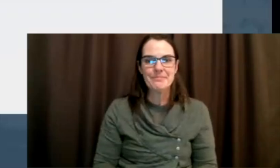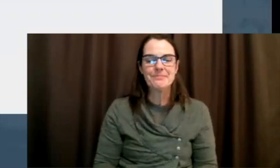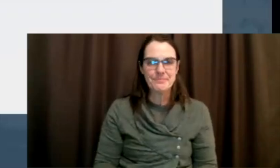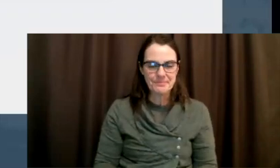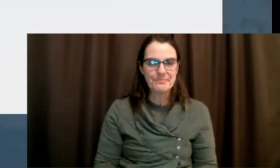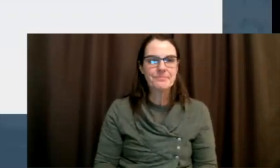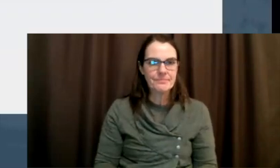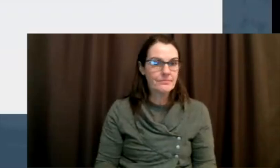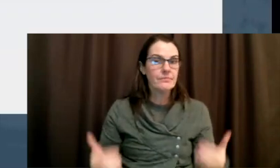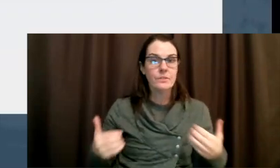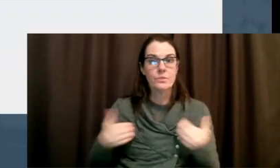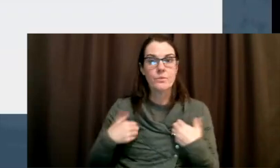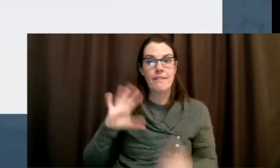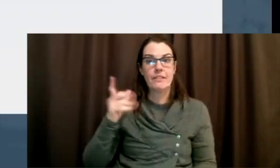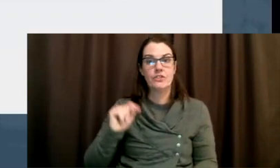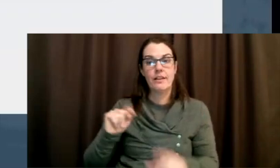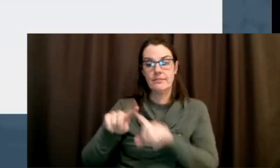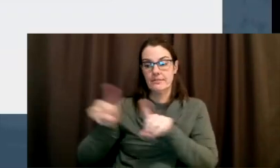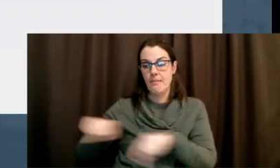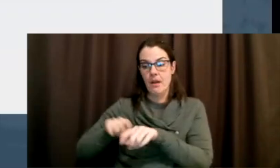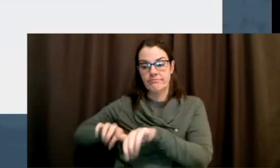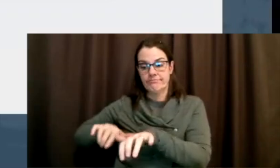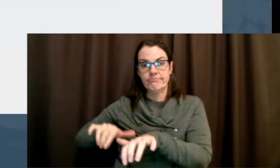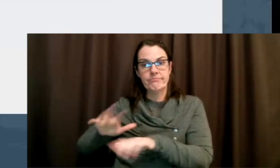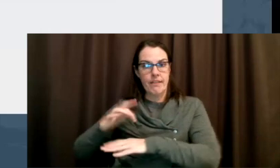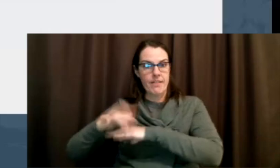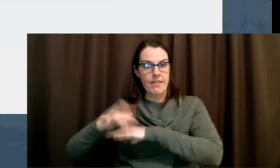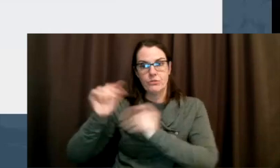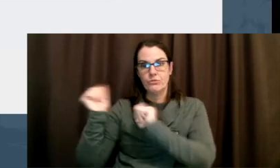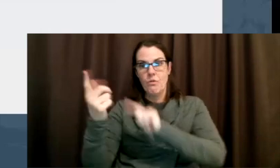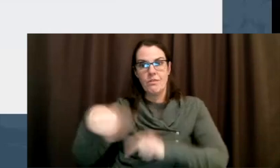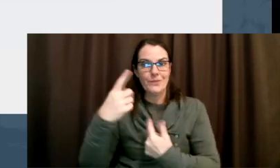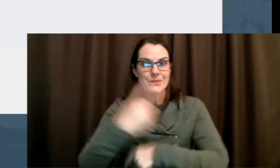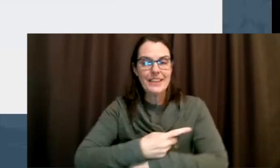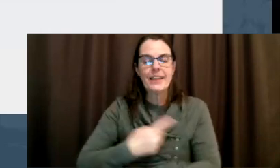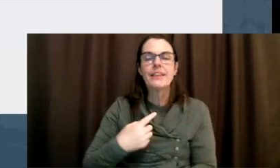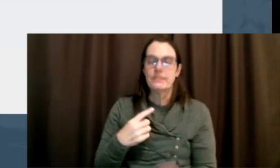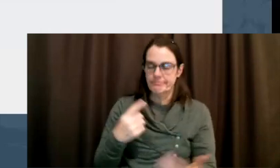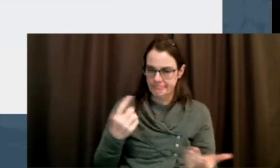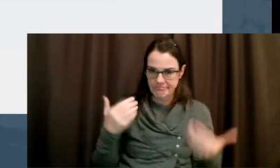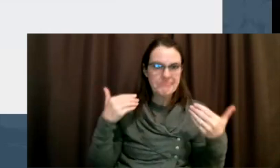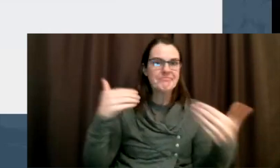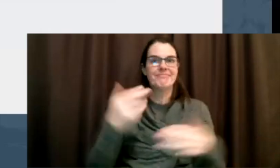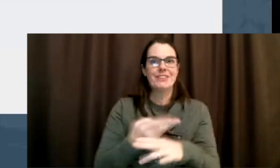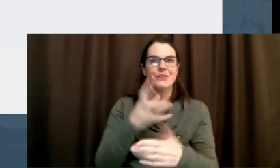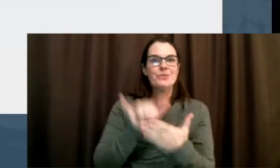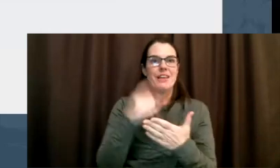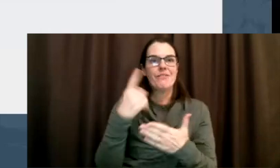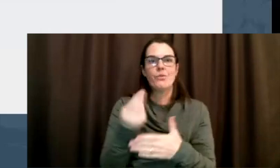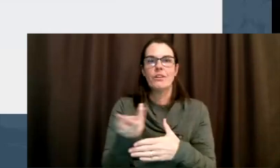the chat box open to everyone today, and we'd welcome folks to use that for a couple